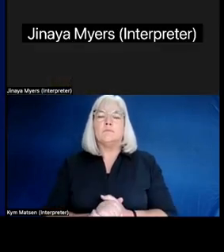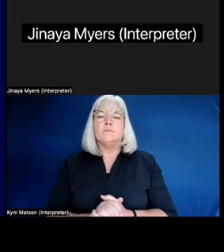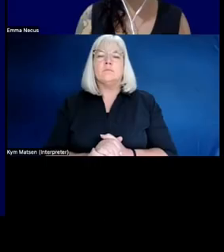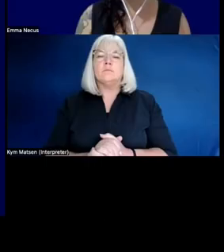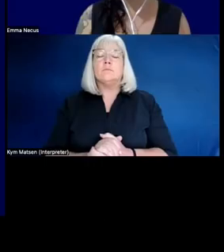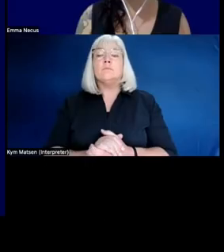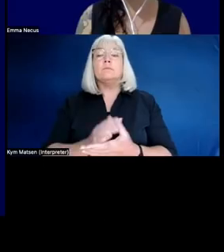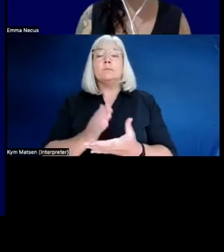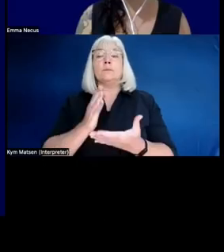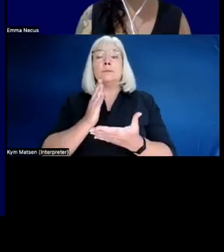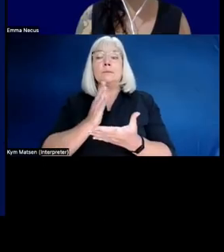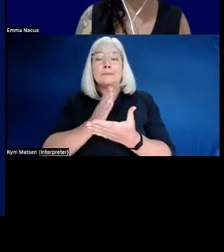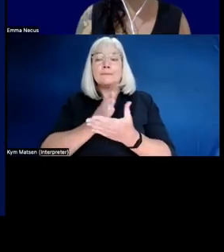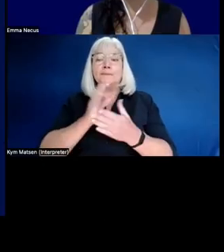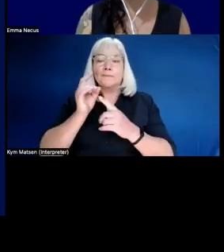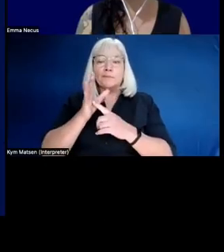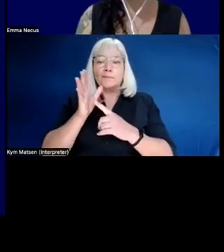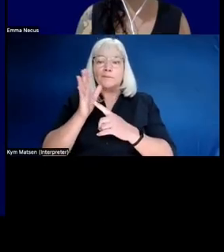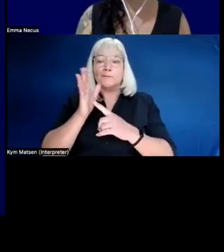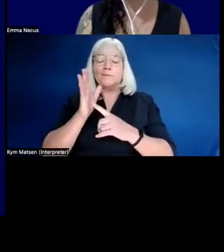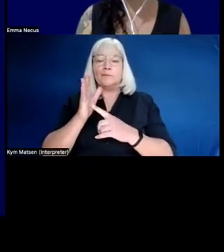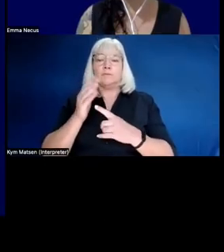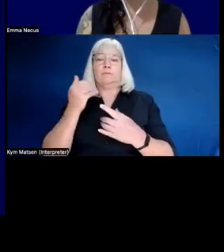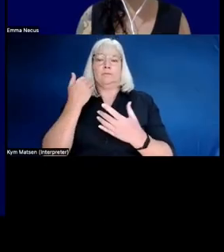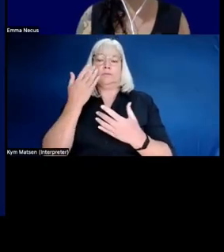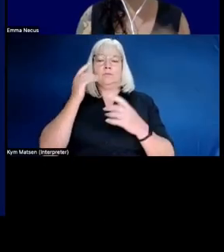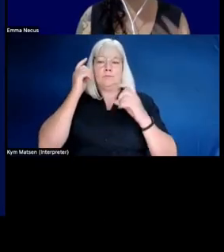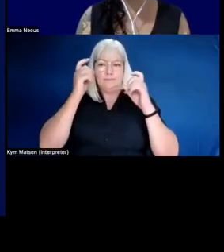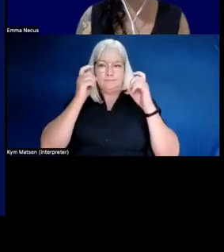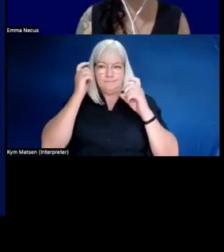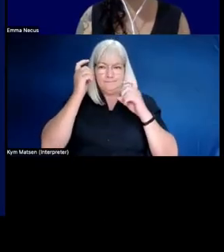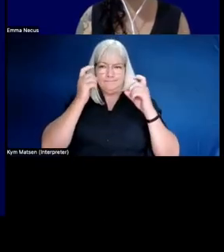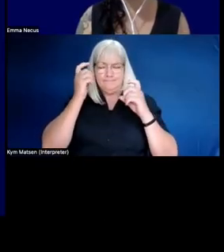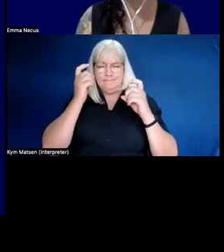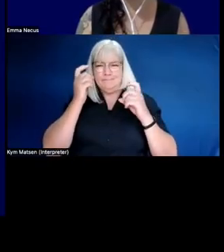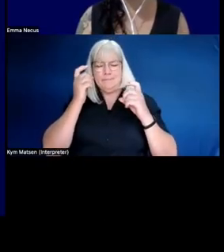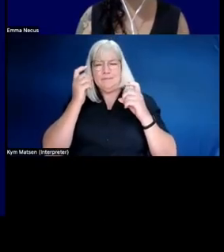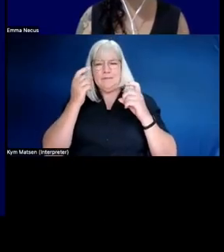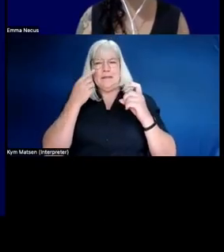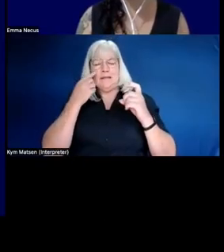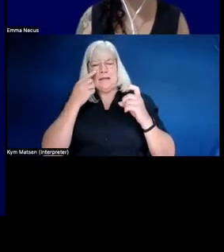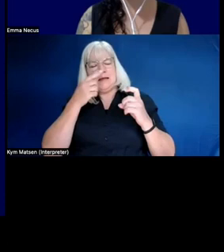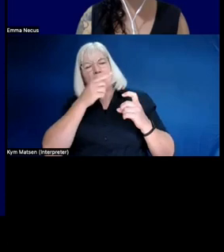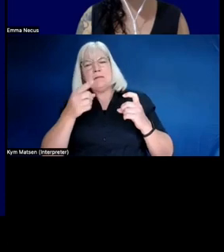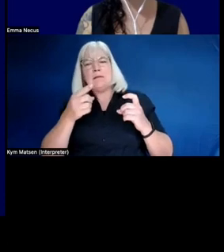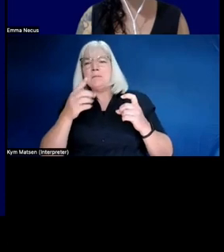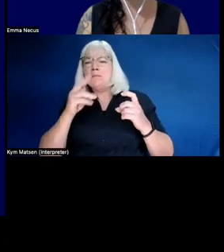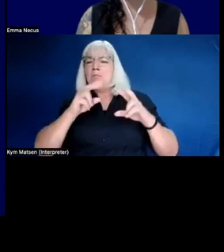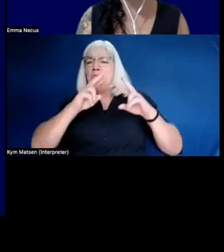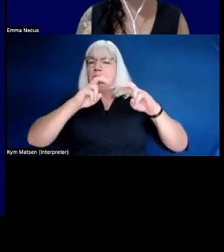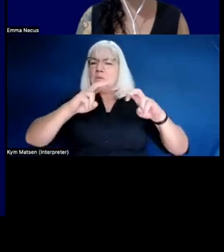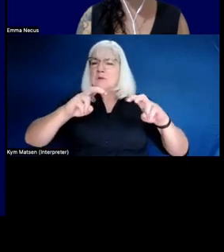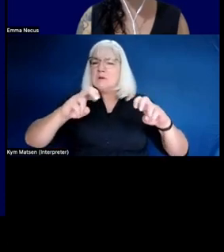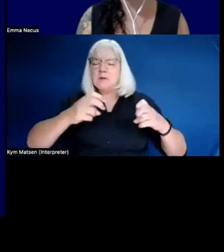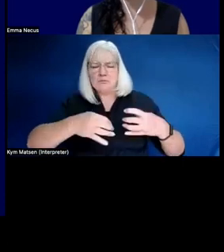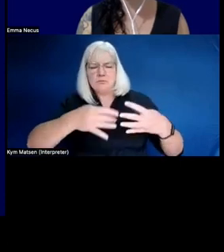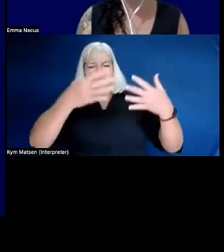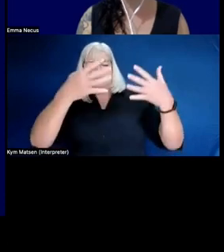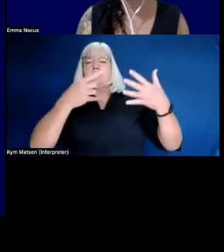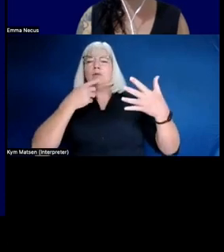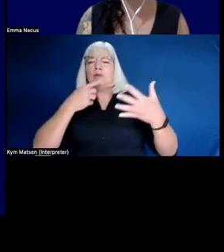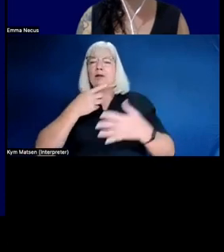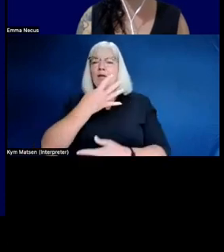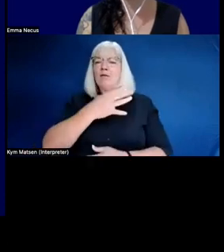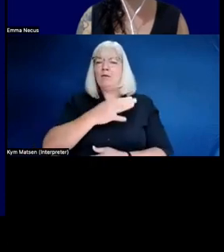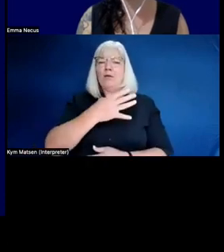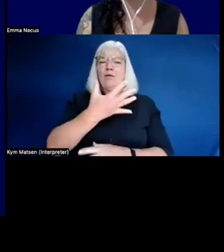It's really important to consider that some statistics tell us that 48 to 85% of children with feeding